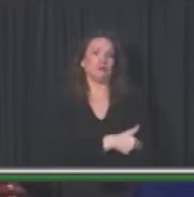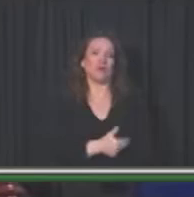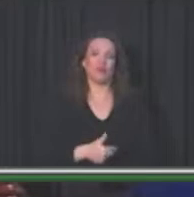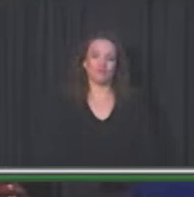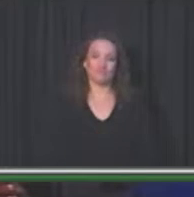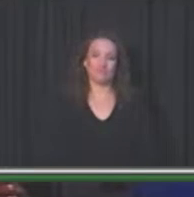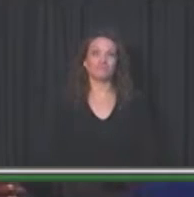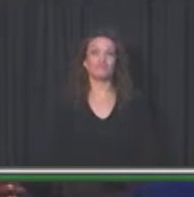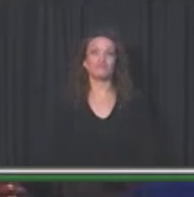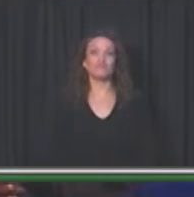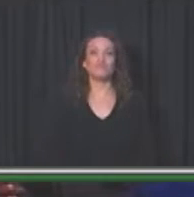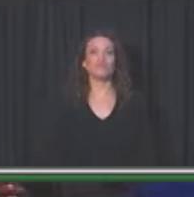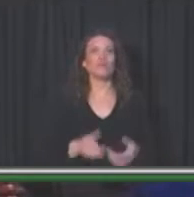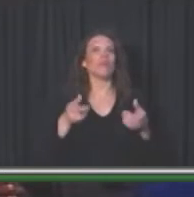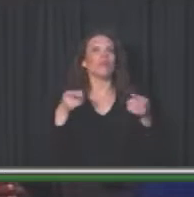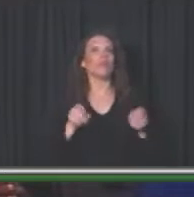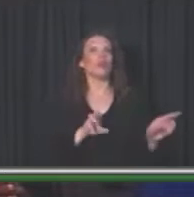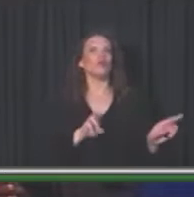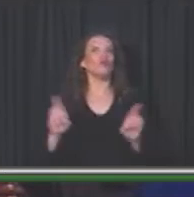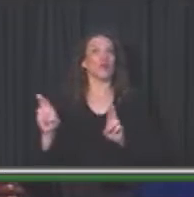When it came time for high school,